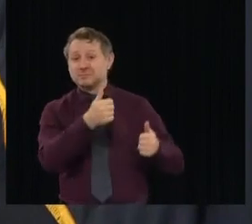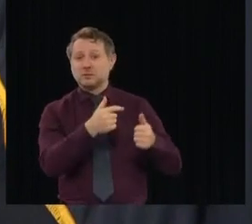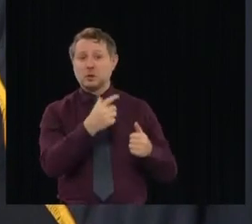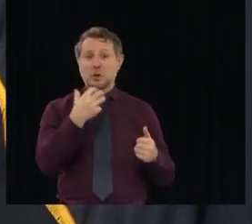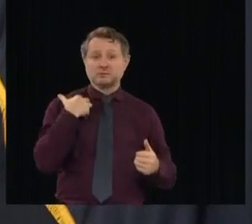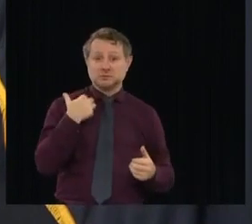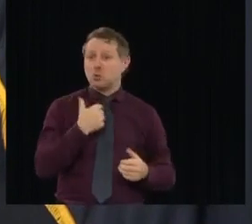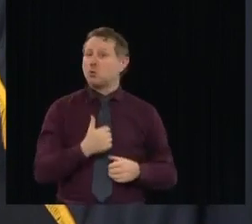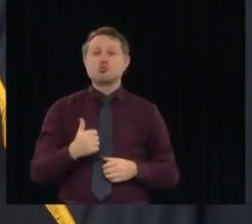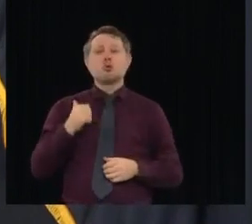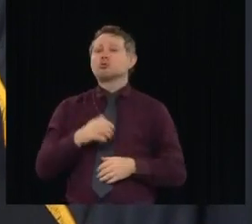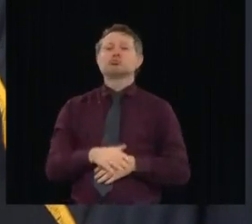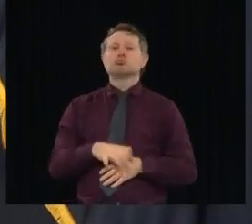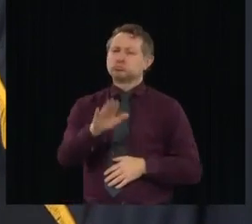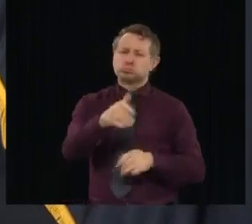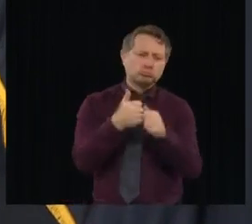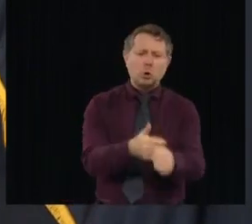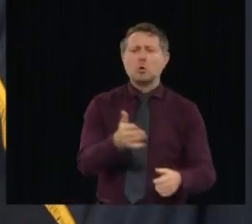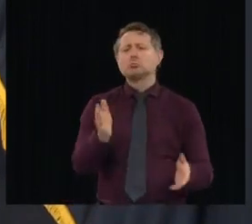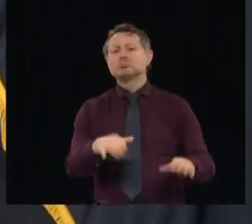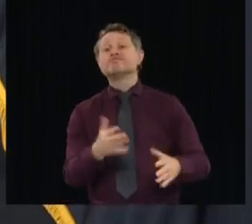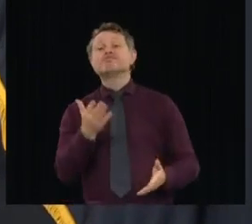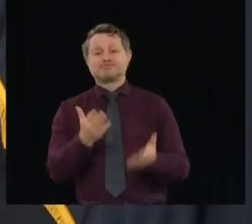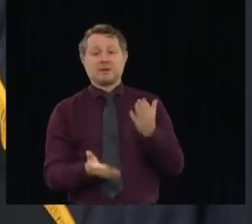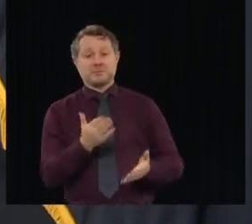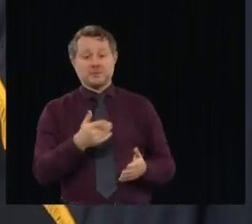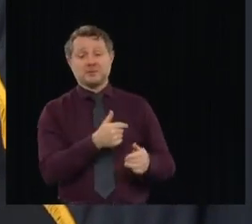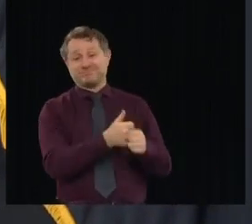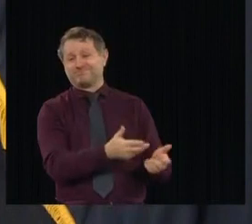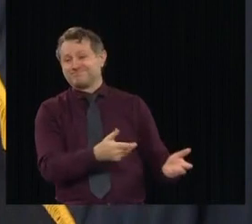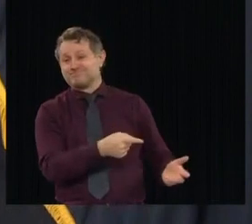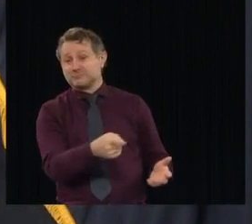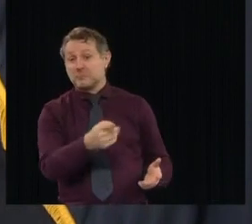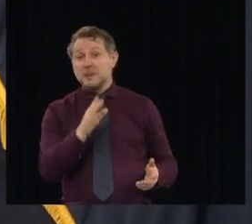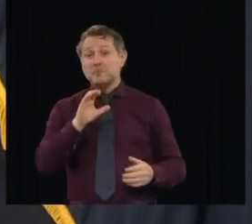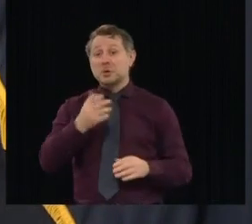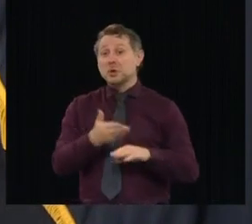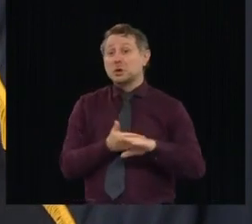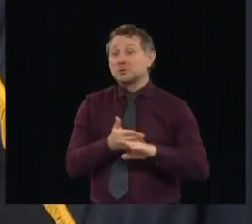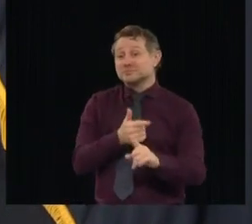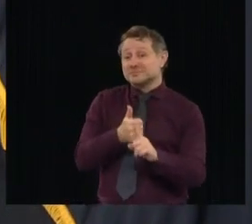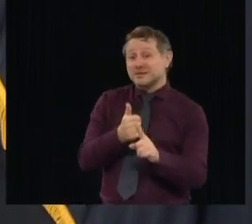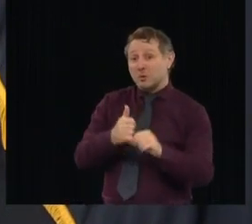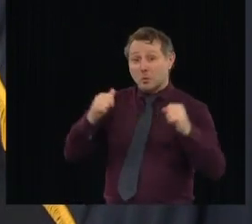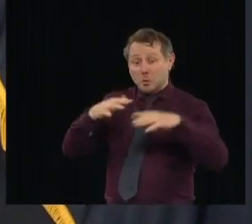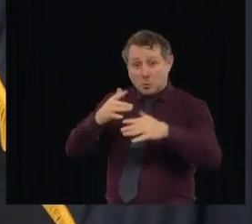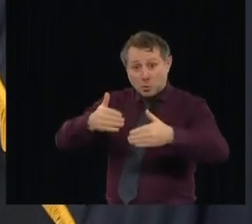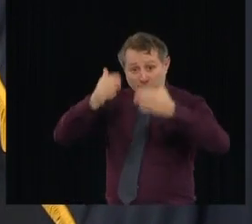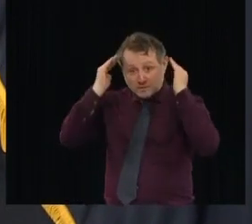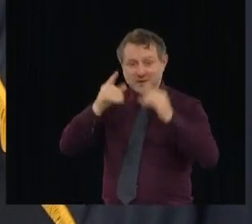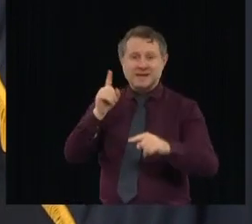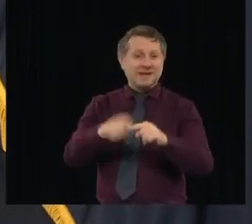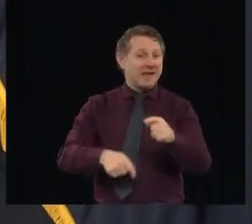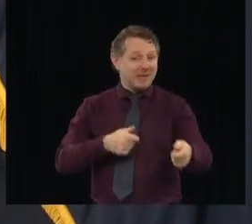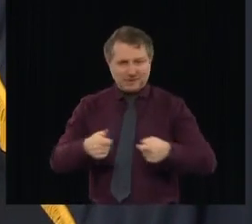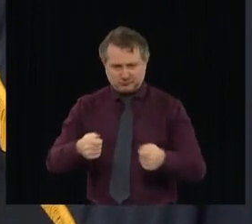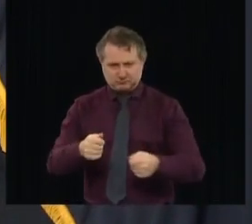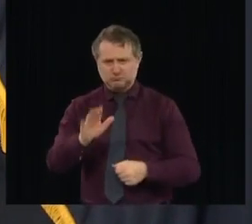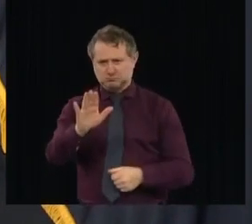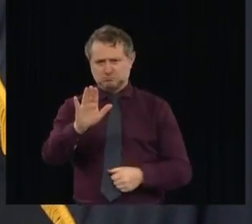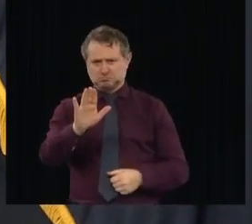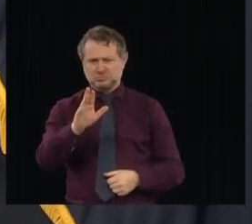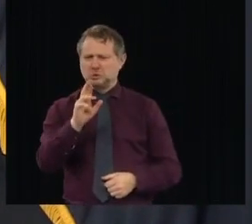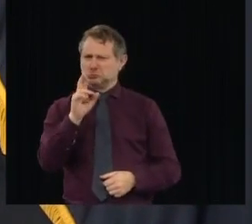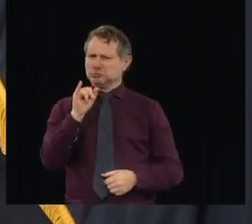will get overwhelmed and they can't enforce the rules? Yes, that is a risk. And we have eyes wide open. And